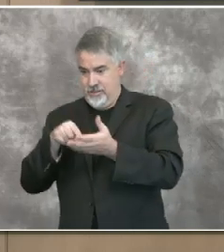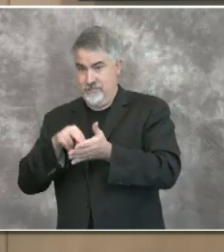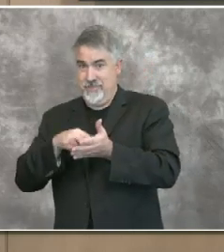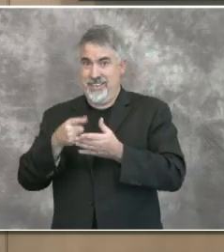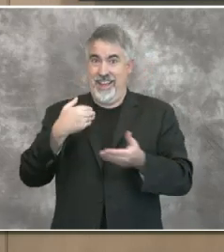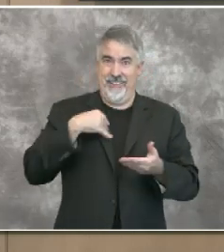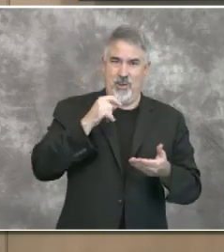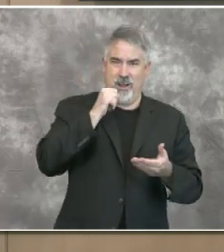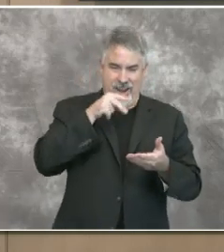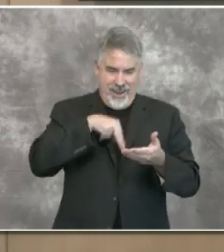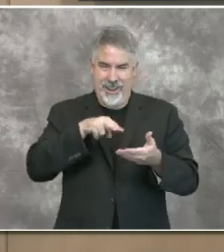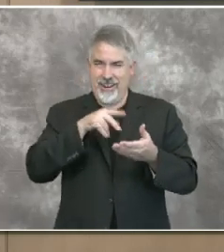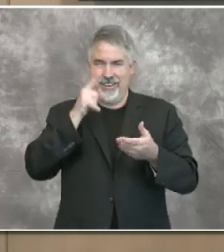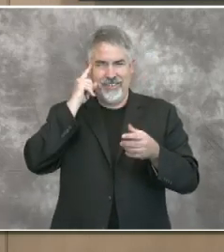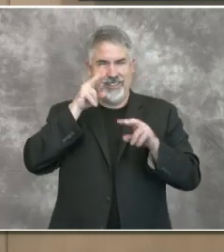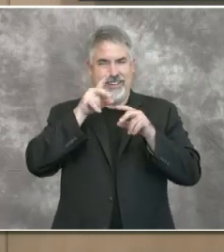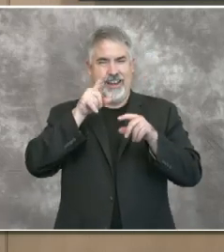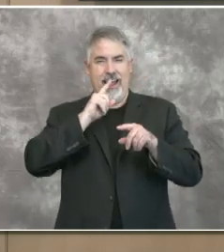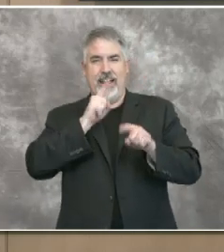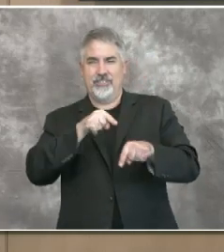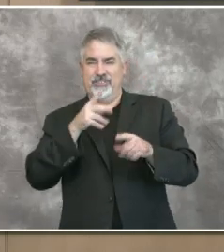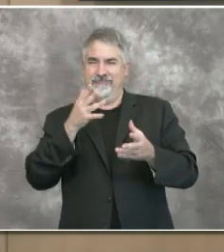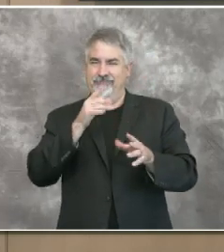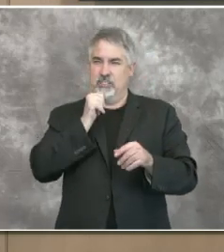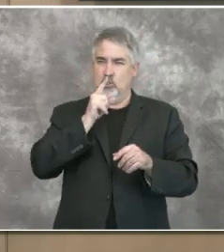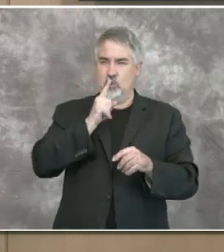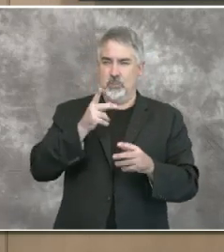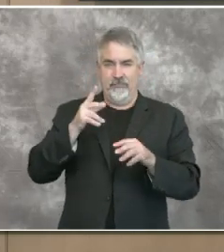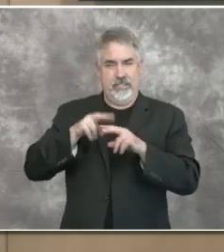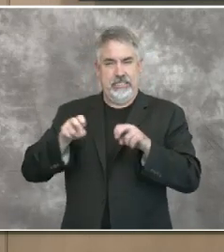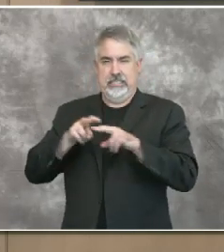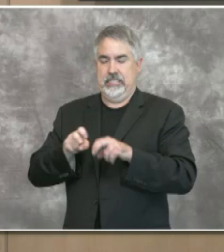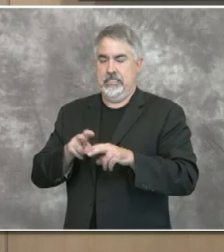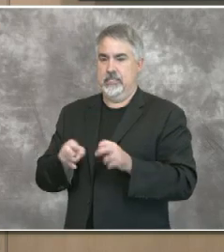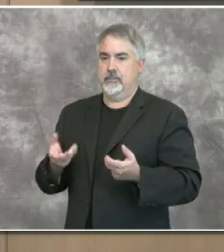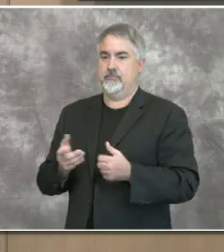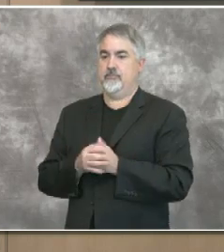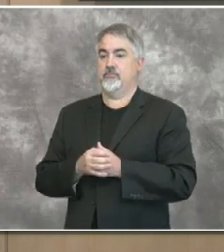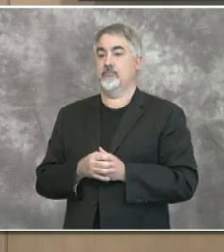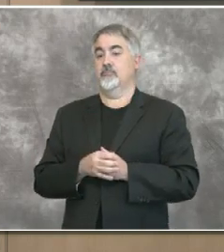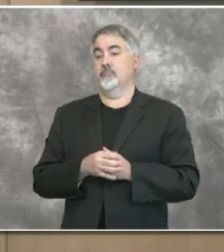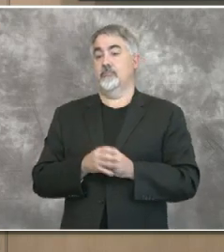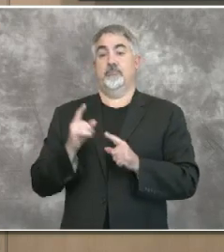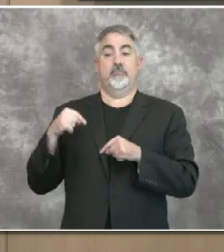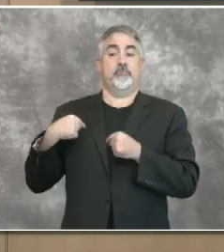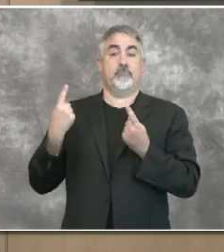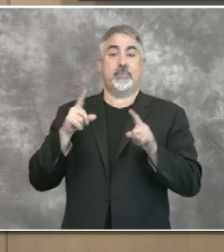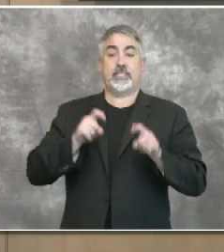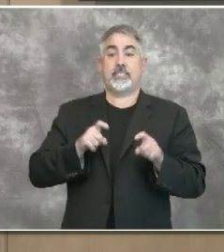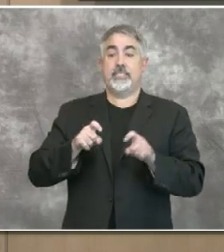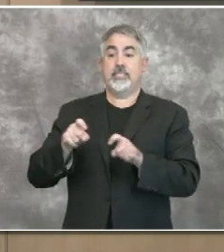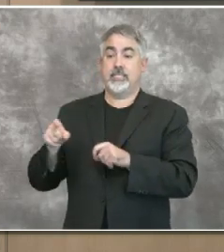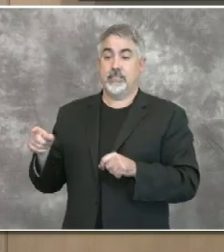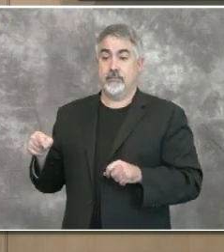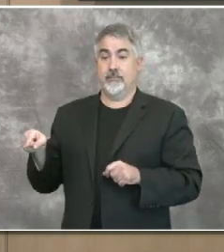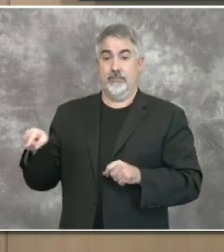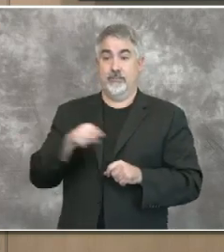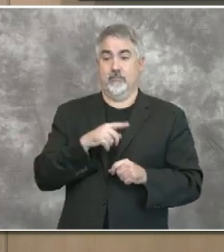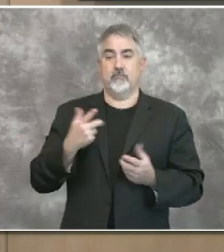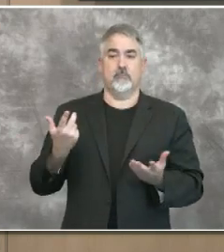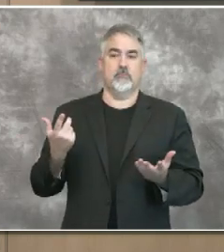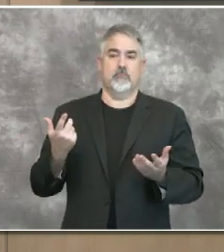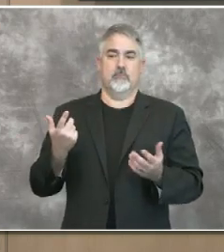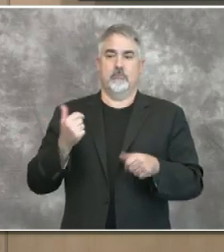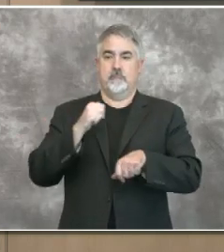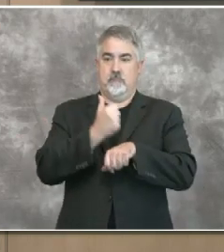tested and what it means from counting cases. All the tests that we've had so far have been based on PCR